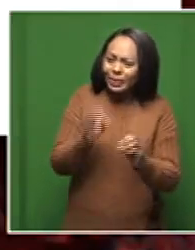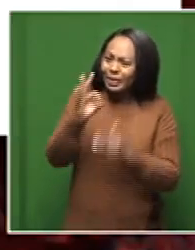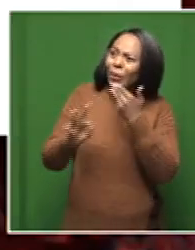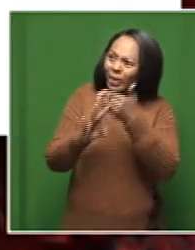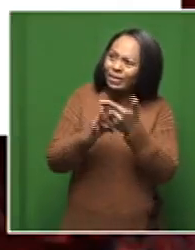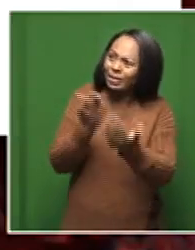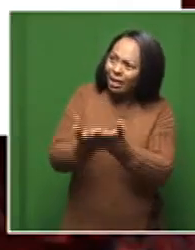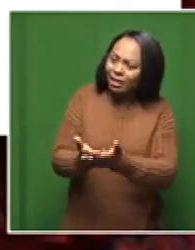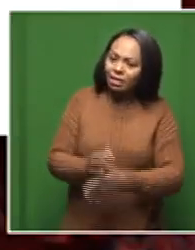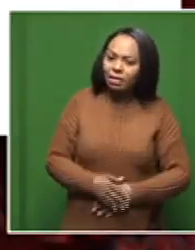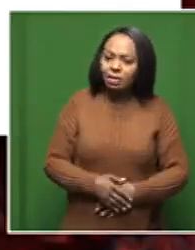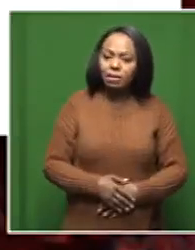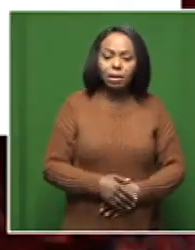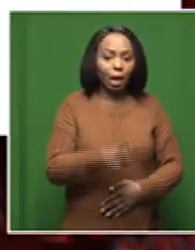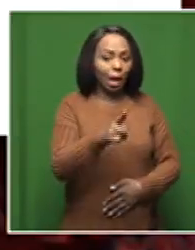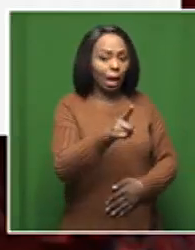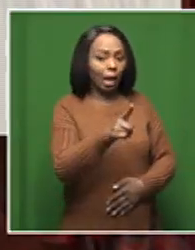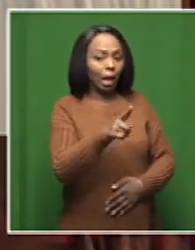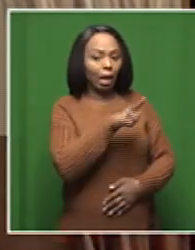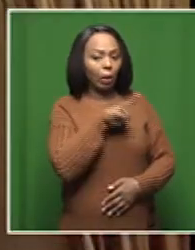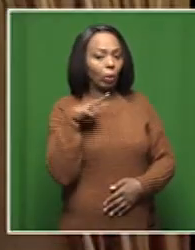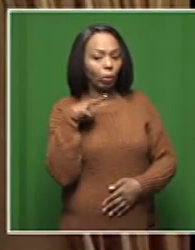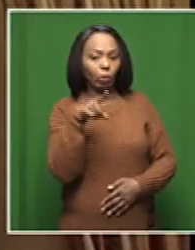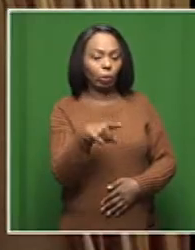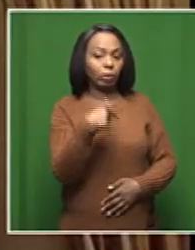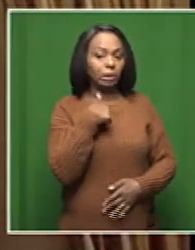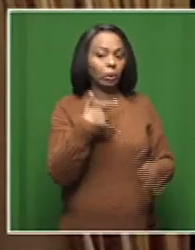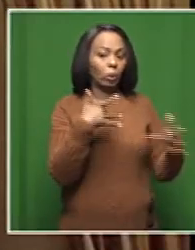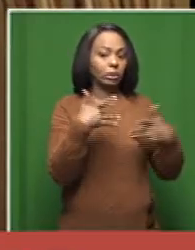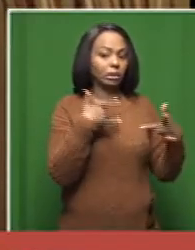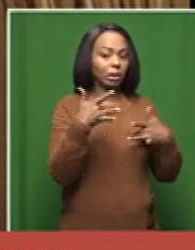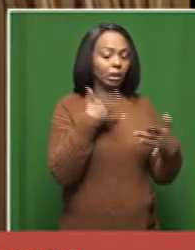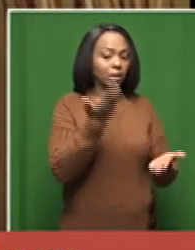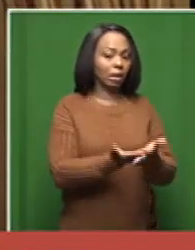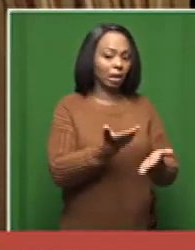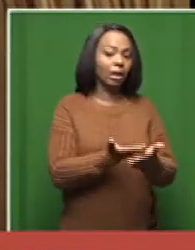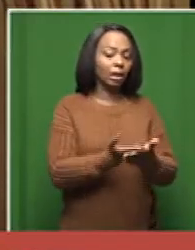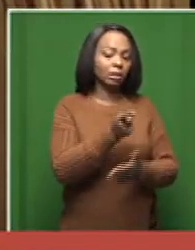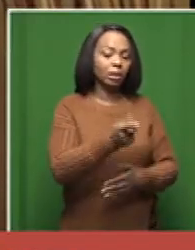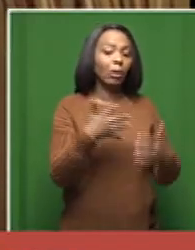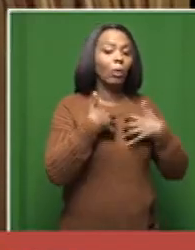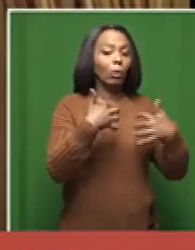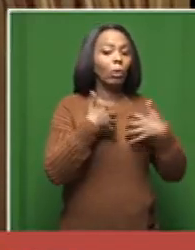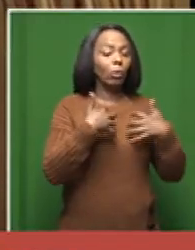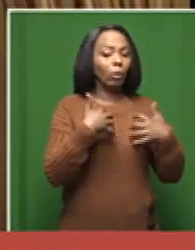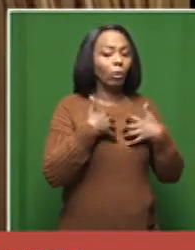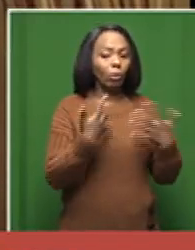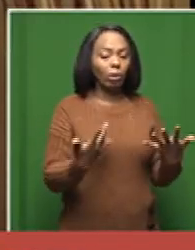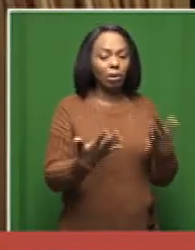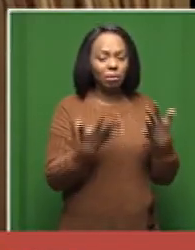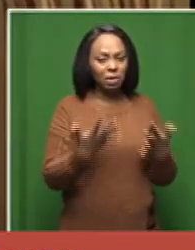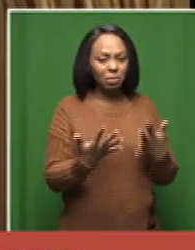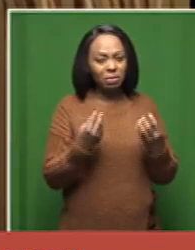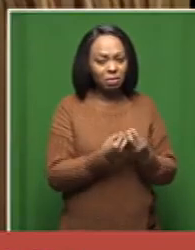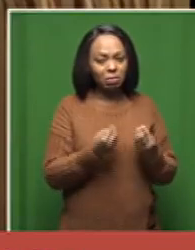Ooh, that's a bit long. I would be very concerned there, and we worry about, are you passing flatus or winds as